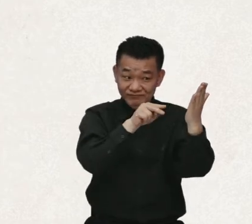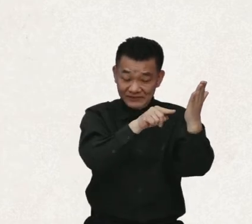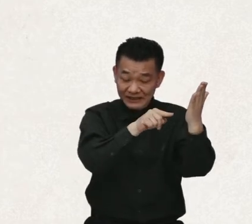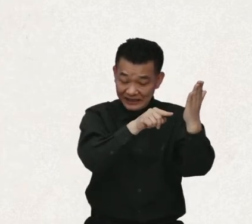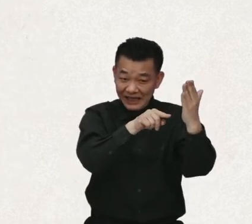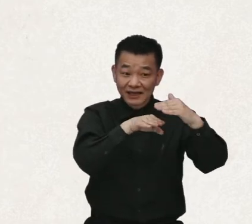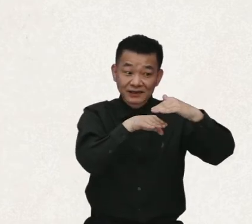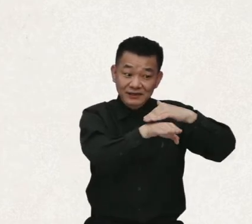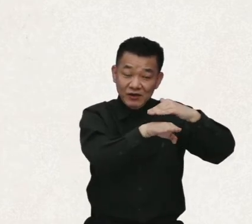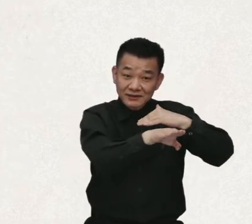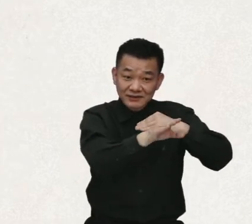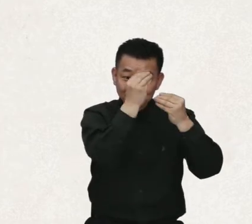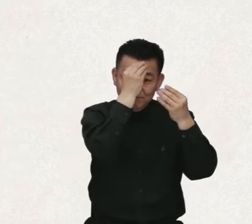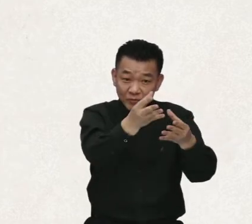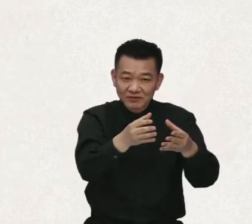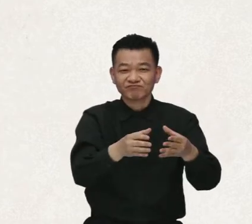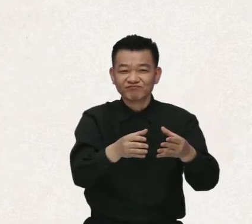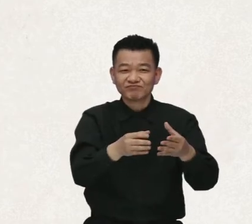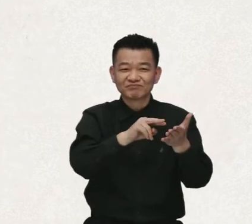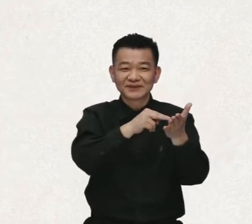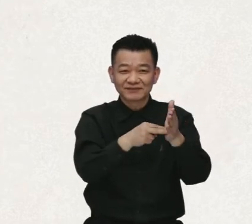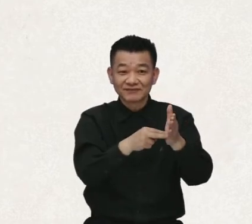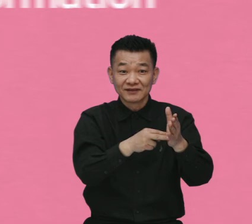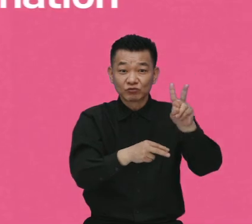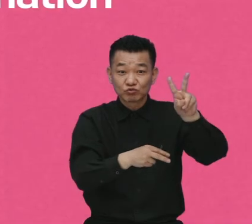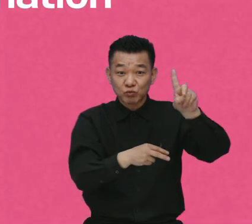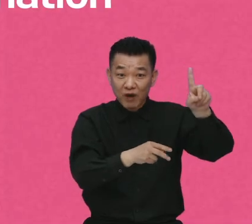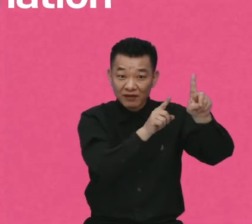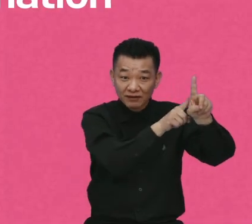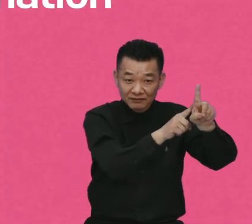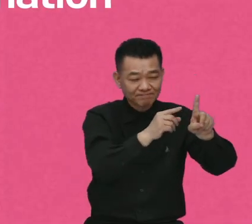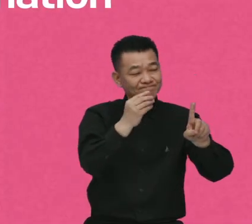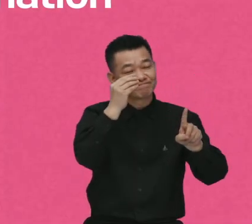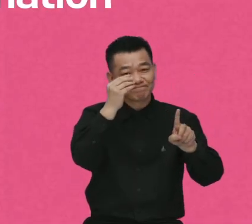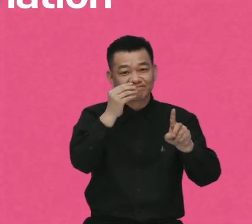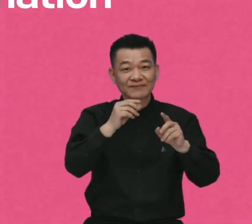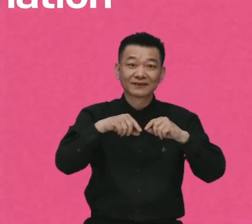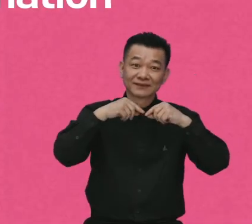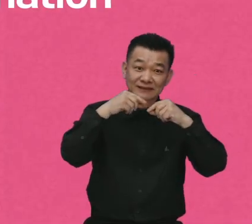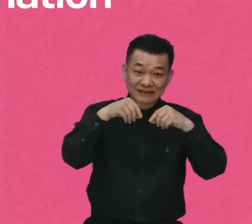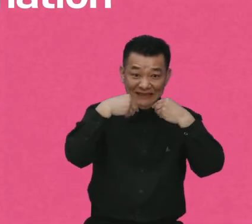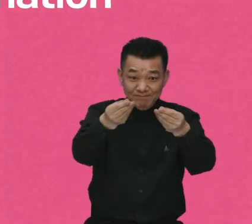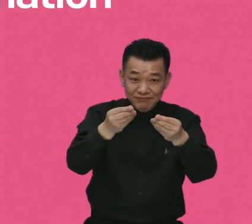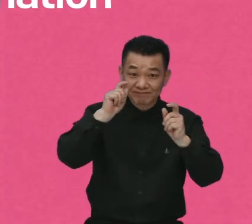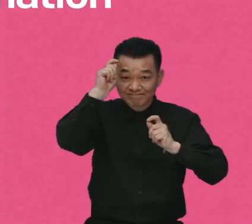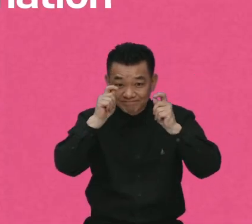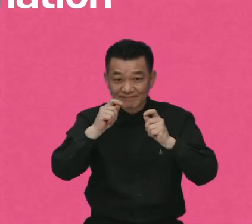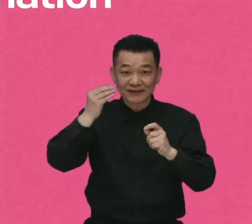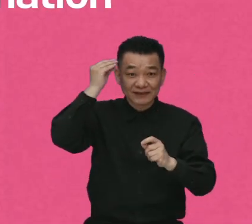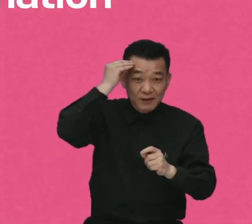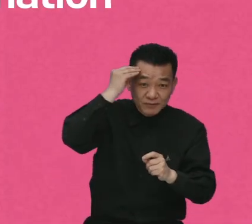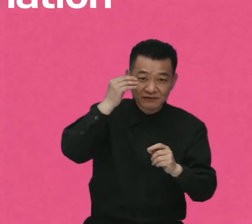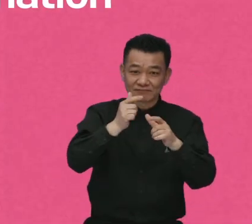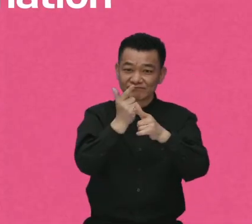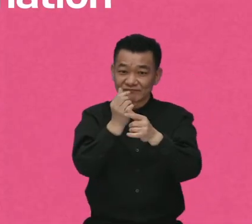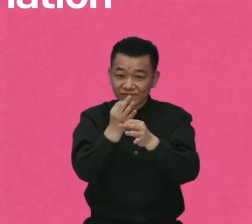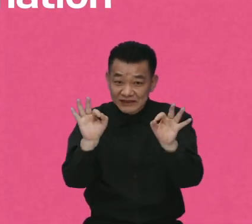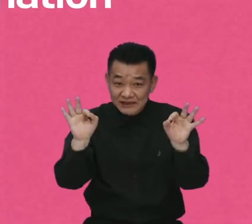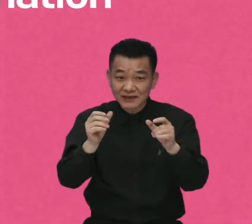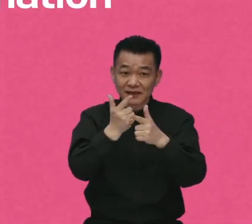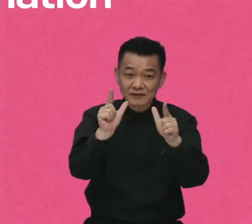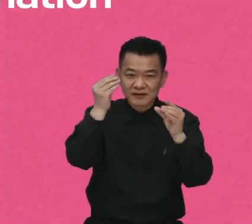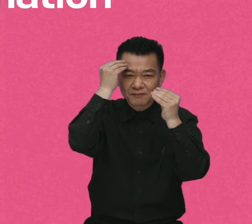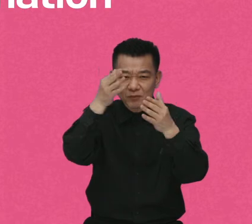to information, the UNCRPD has prepared Article 21, Freedom of Expression and Opinion and Access